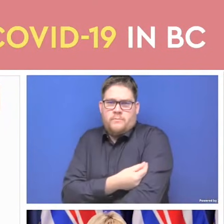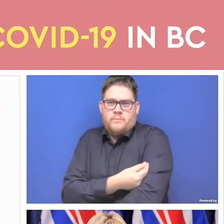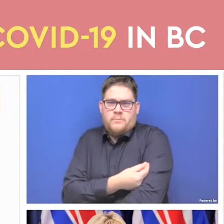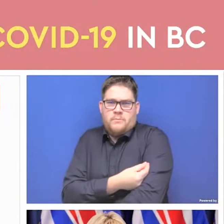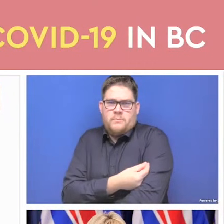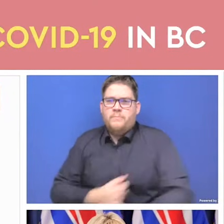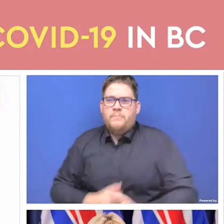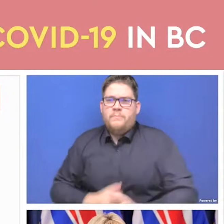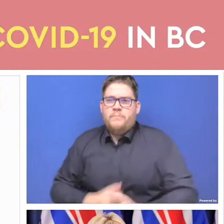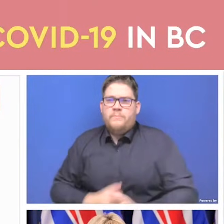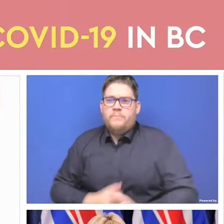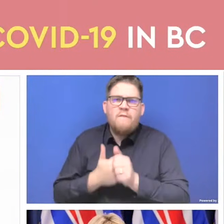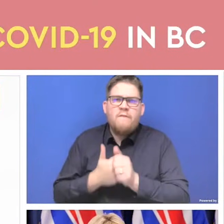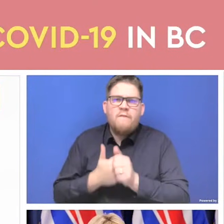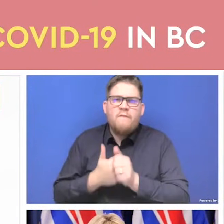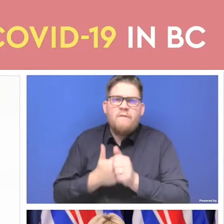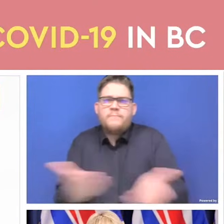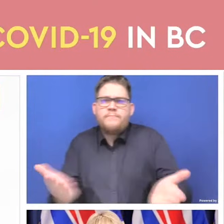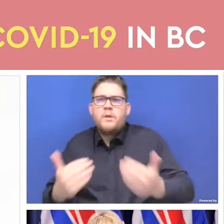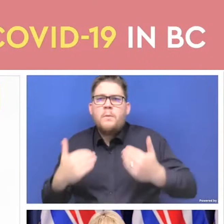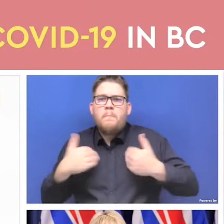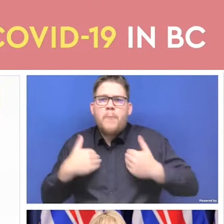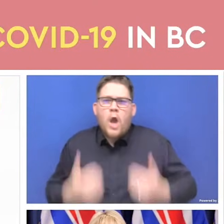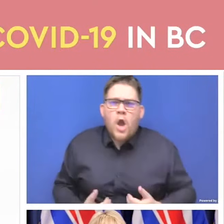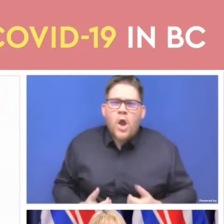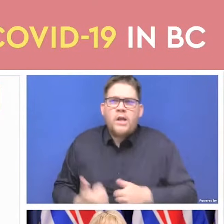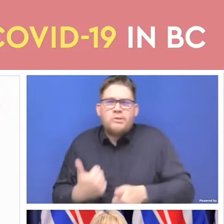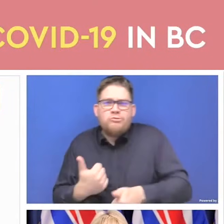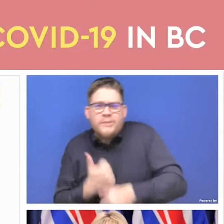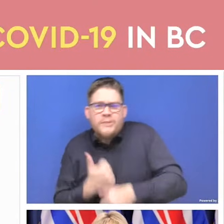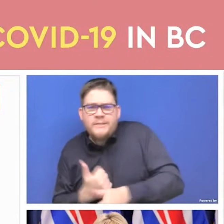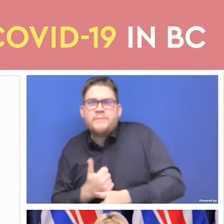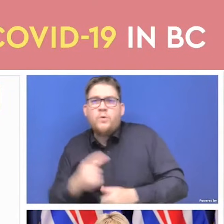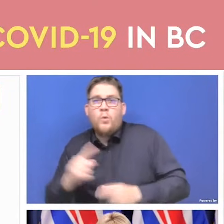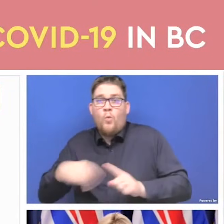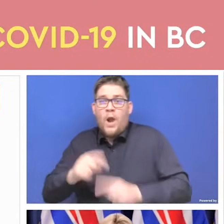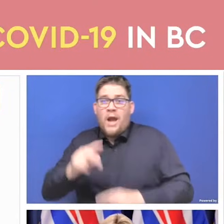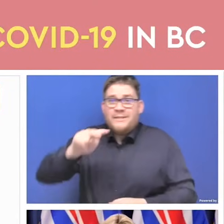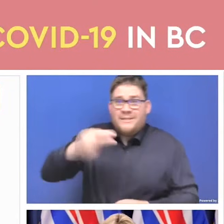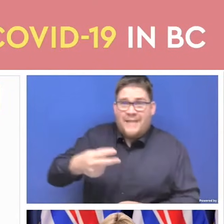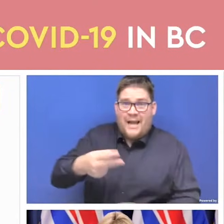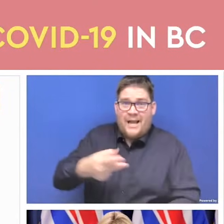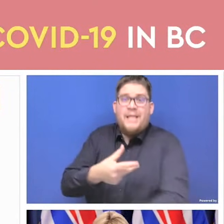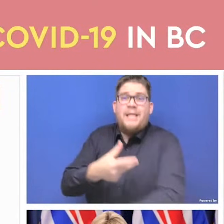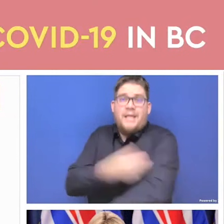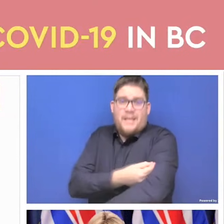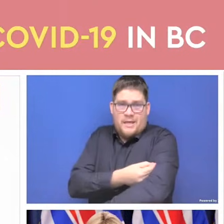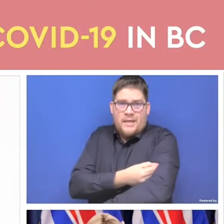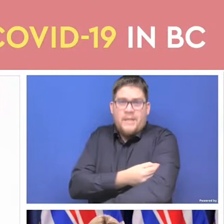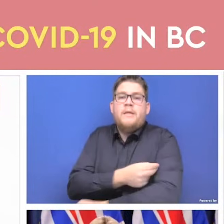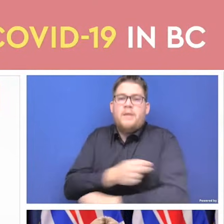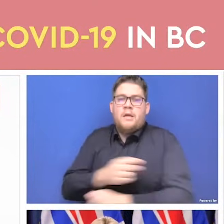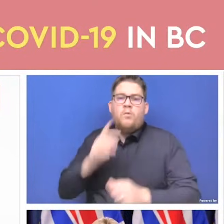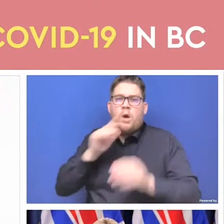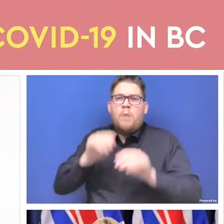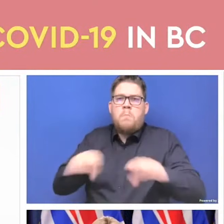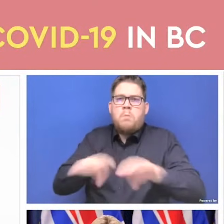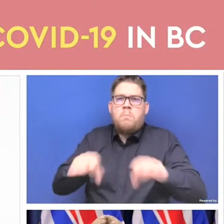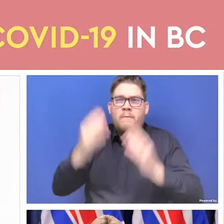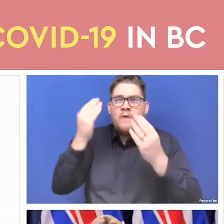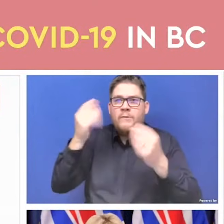your second dose. So we will be starting with the higher risk populations now, and that includes